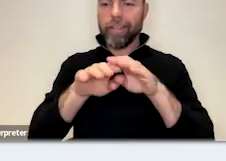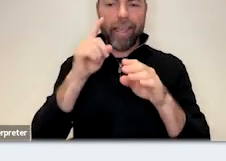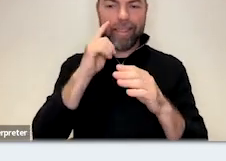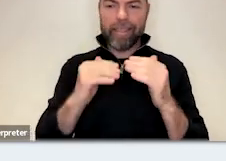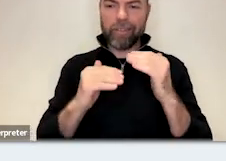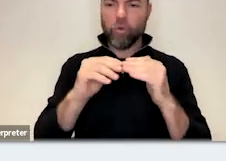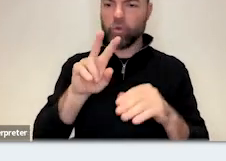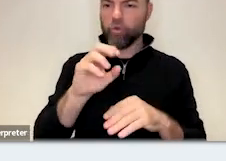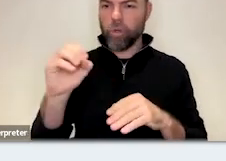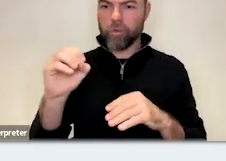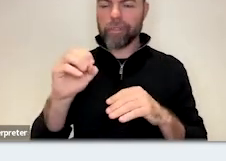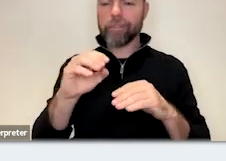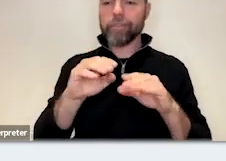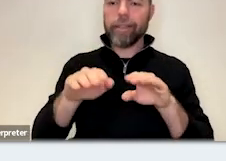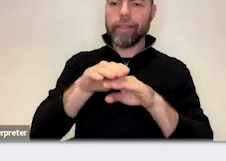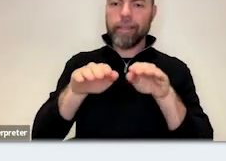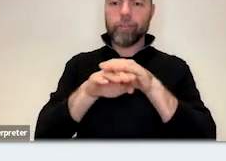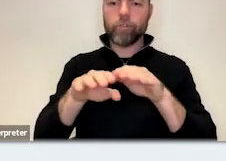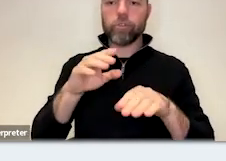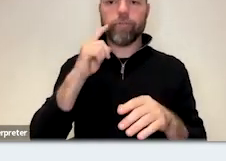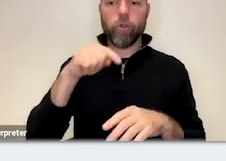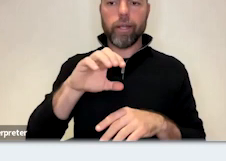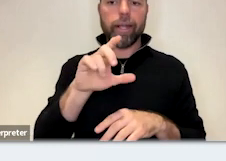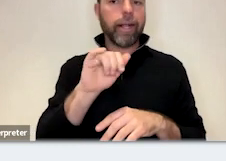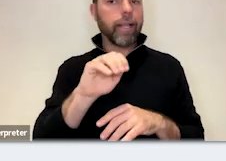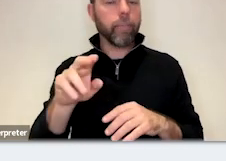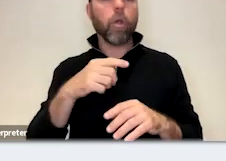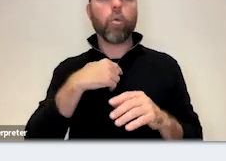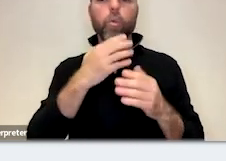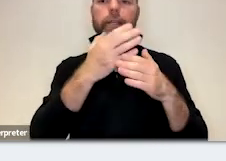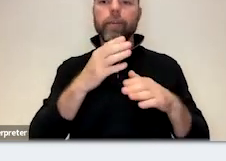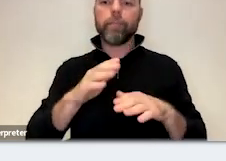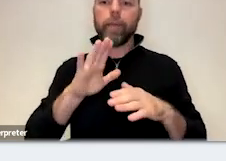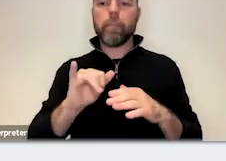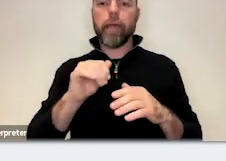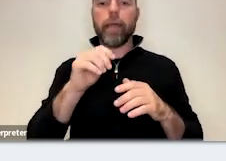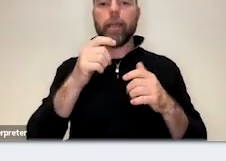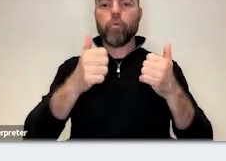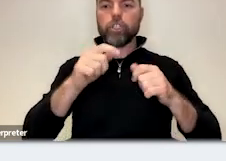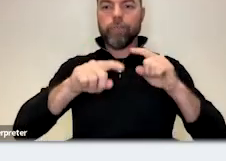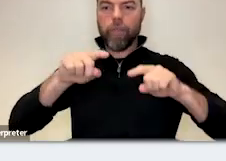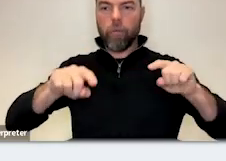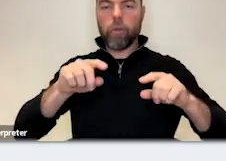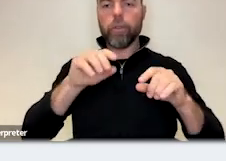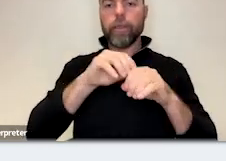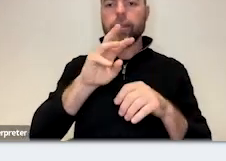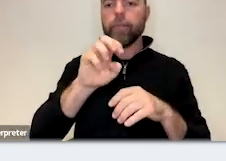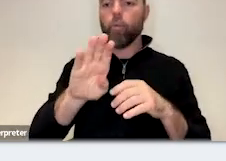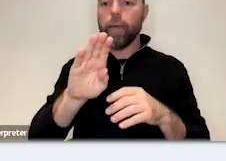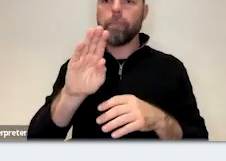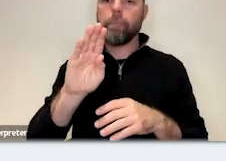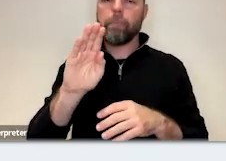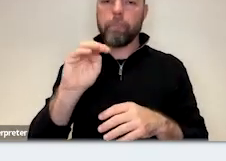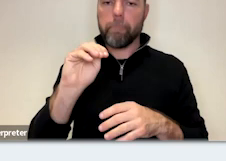layers here on Climber. We've broken them out by climate variable into these web mapping